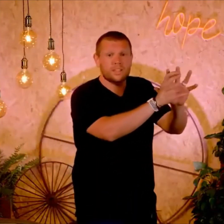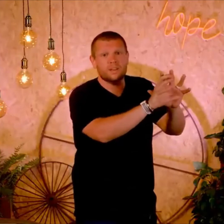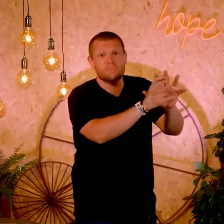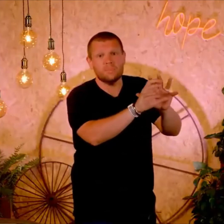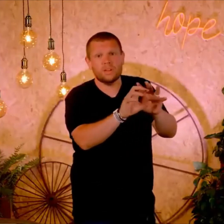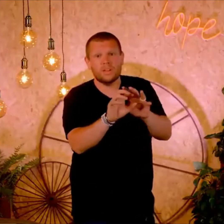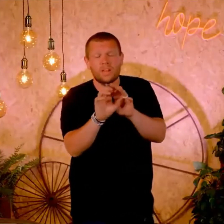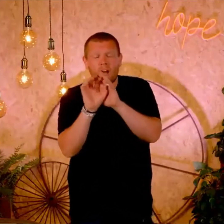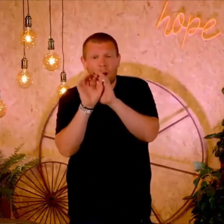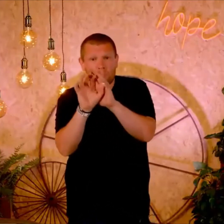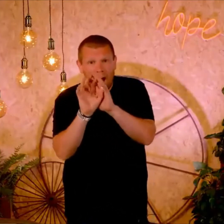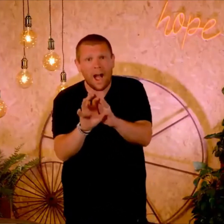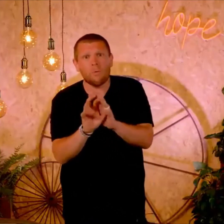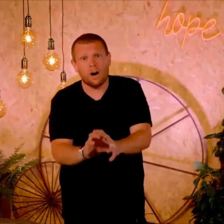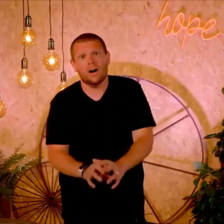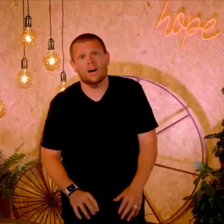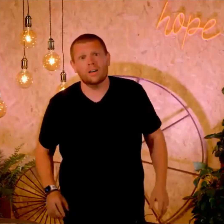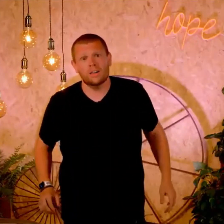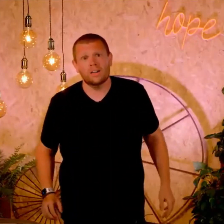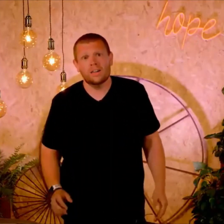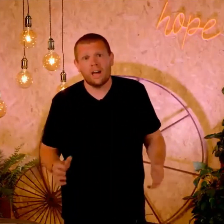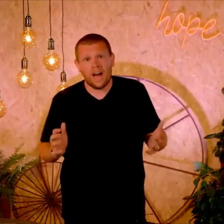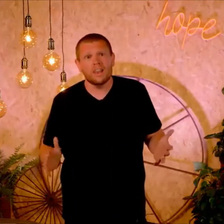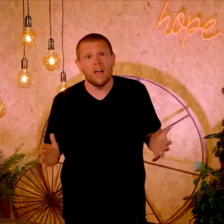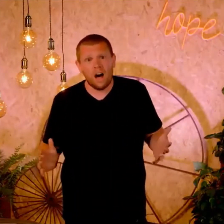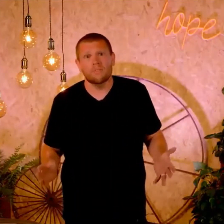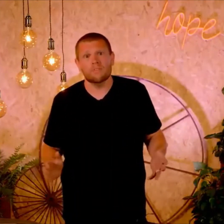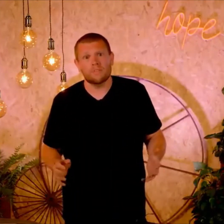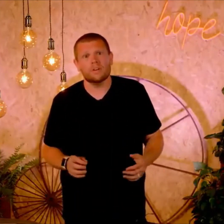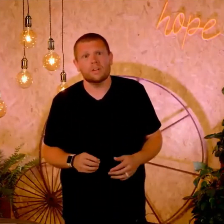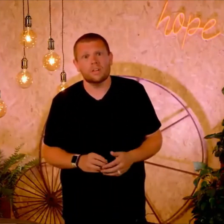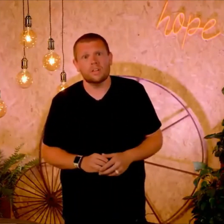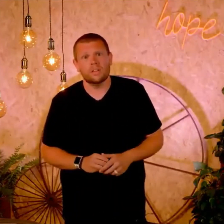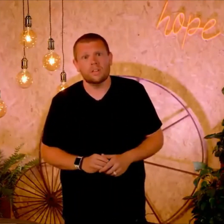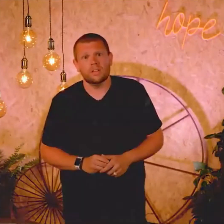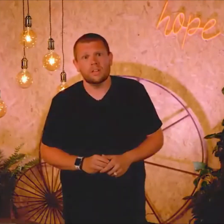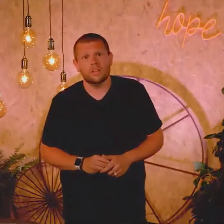wisdom and power and love.